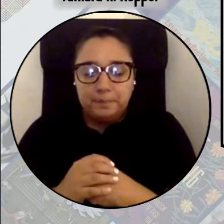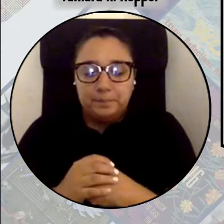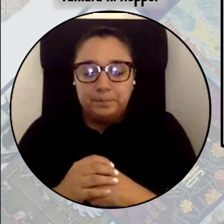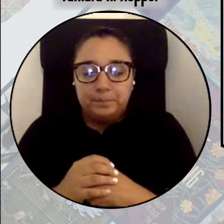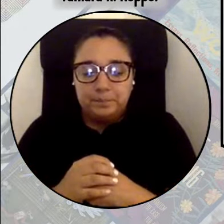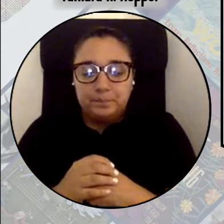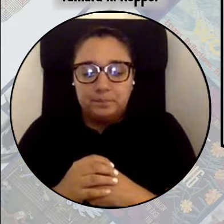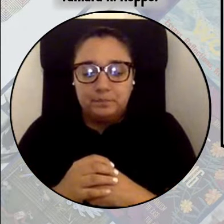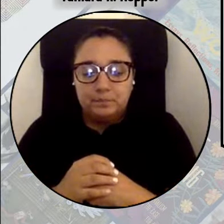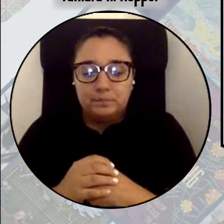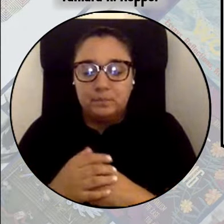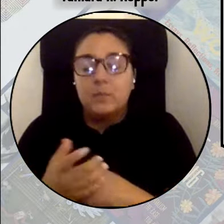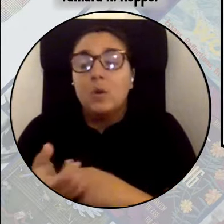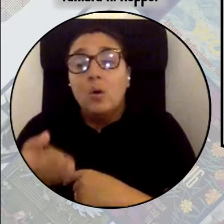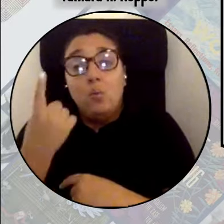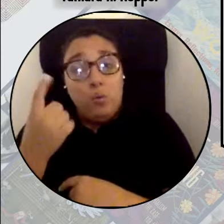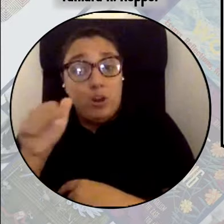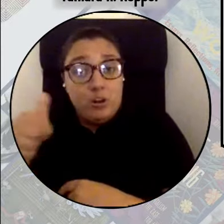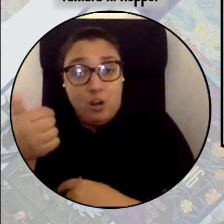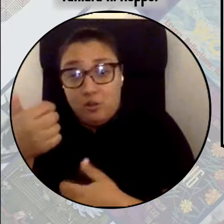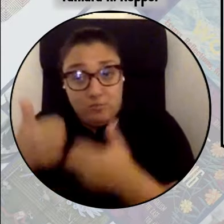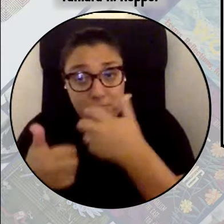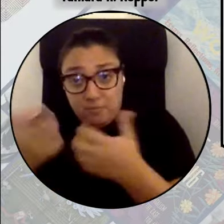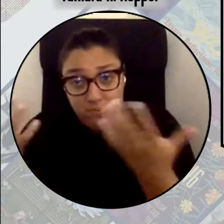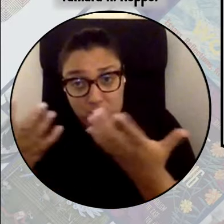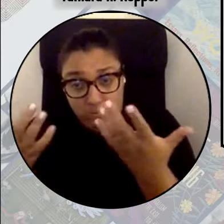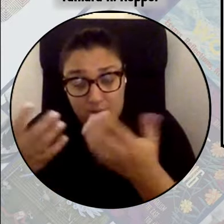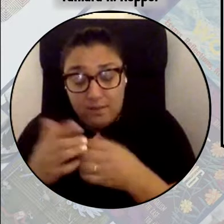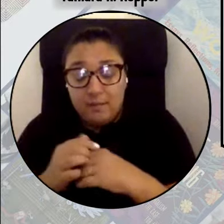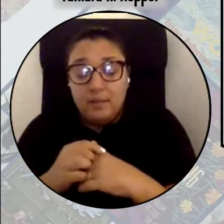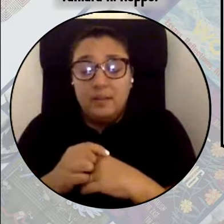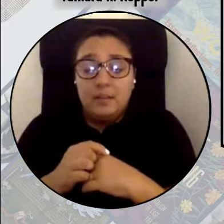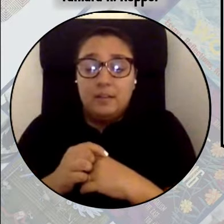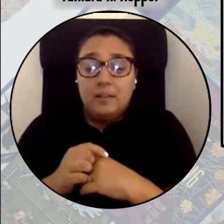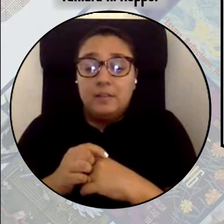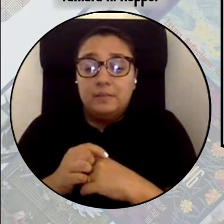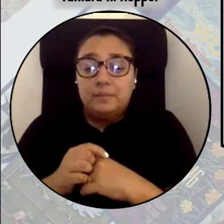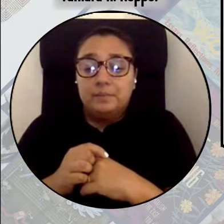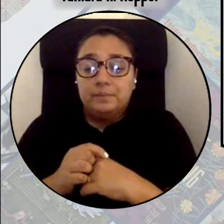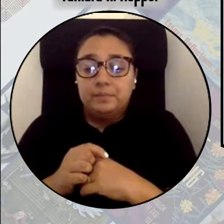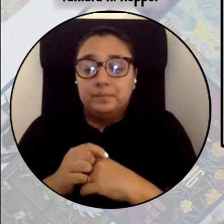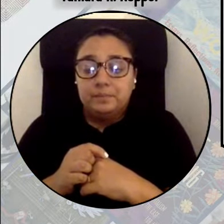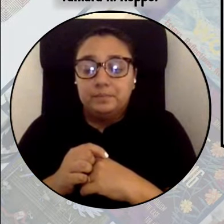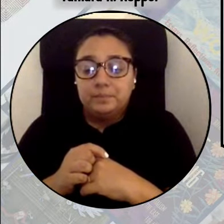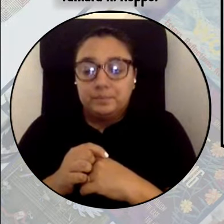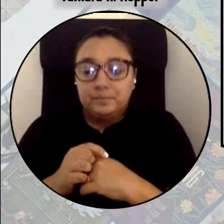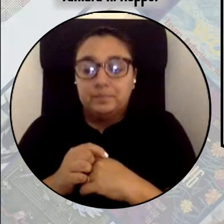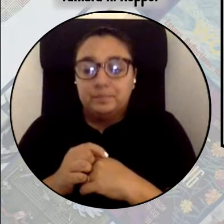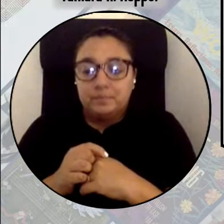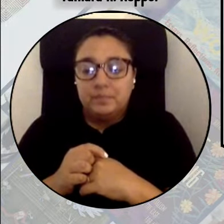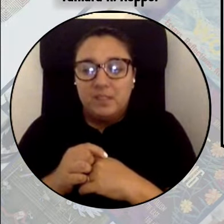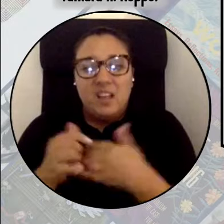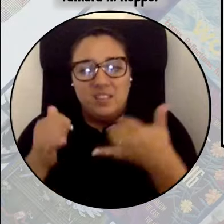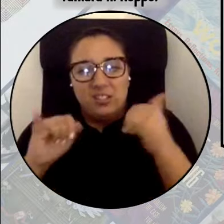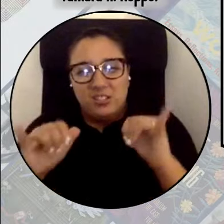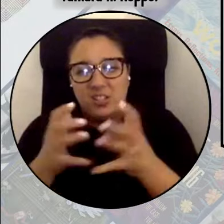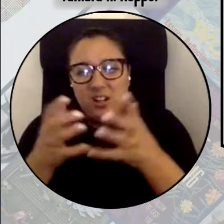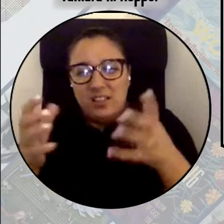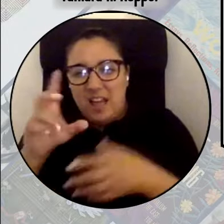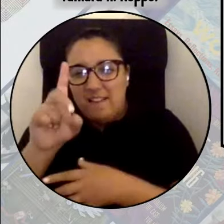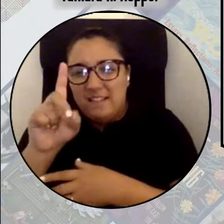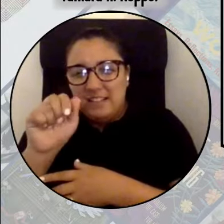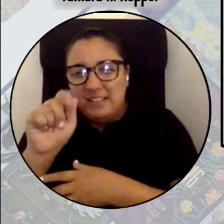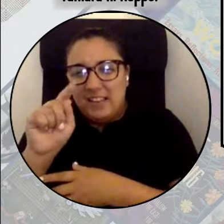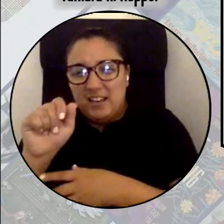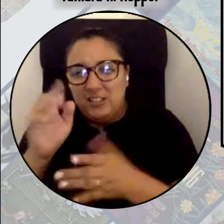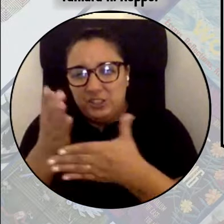that part of the issue of sanctuary city that kind of makes it difficult is that there's also still a lot of data sharing via other